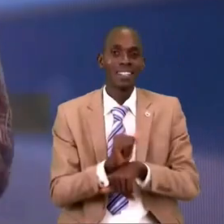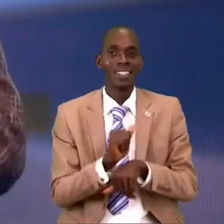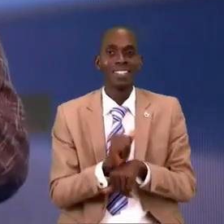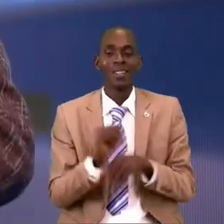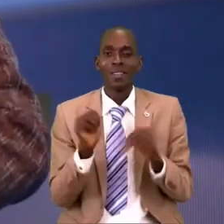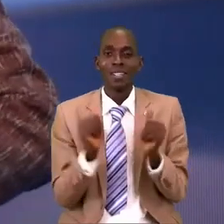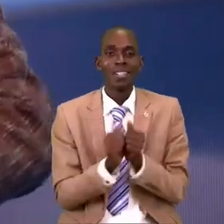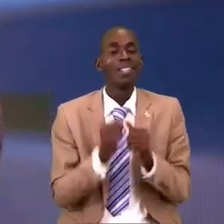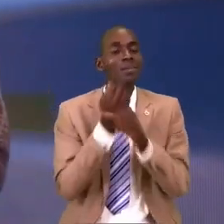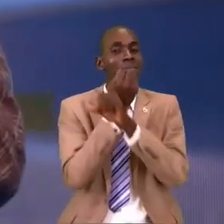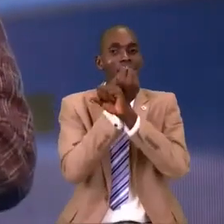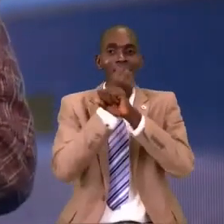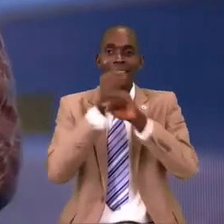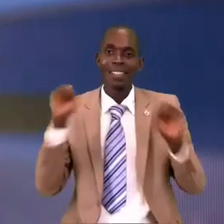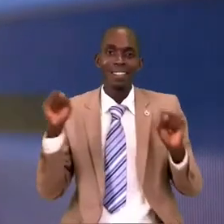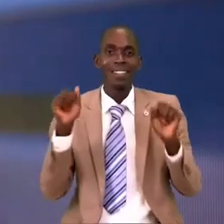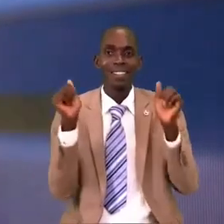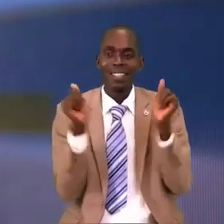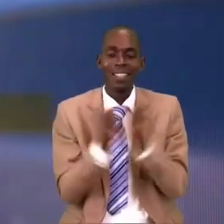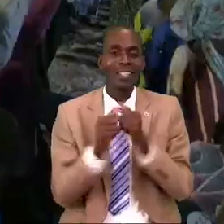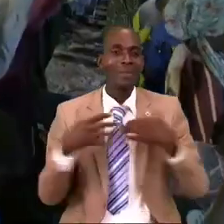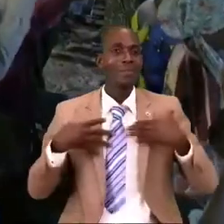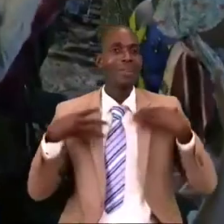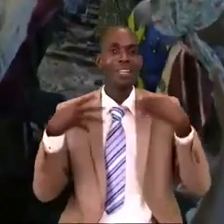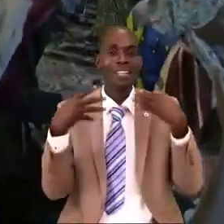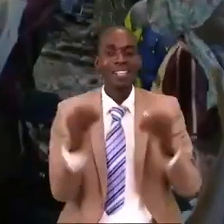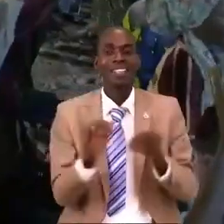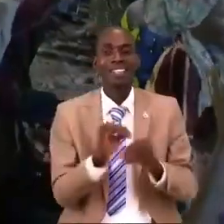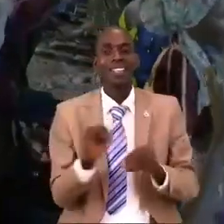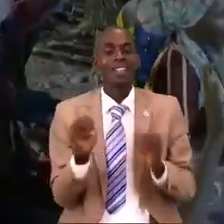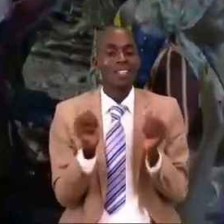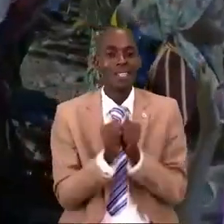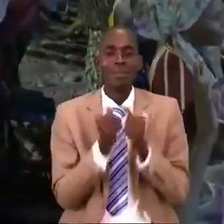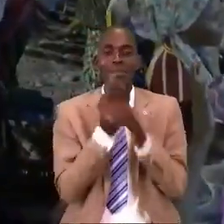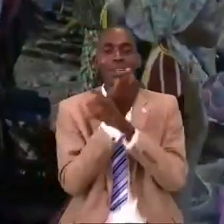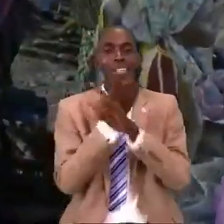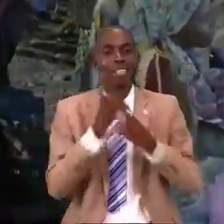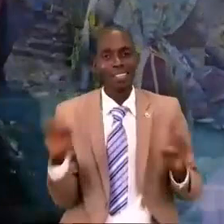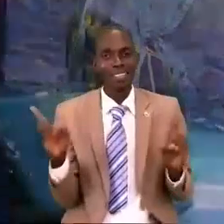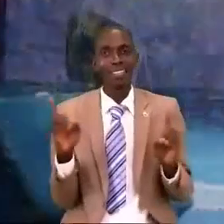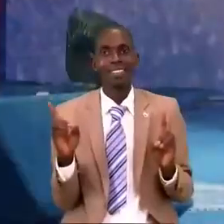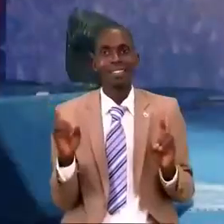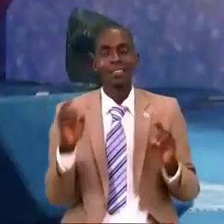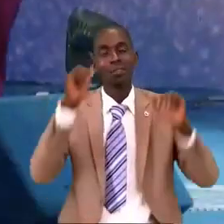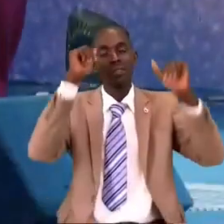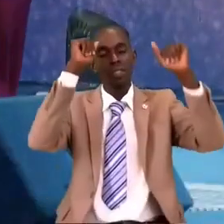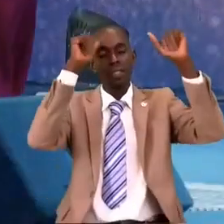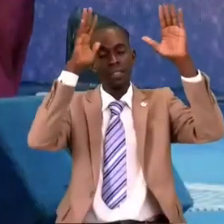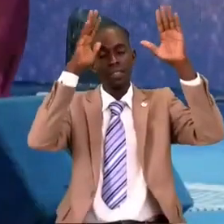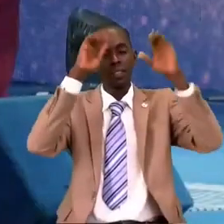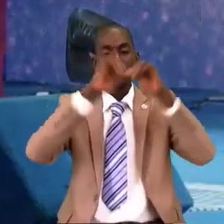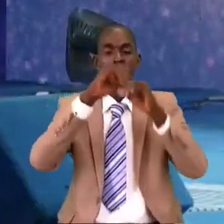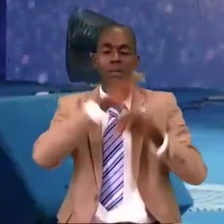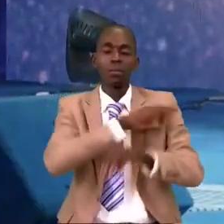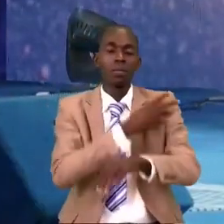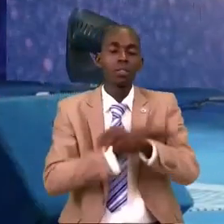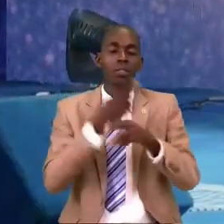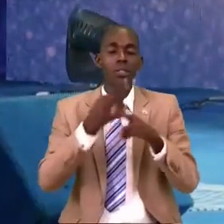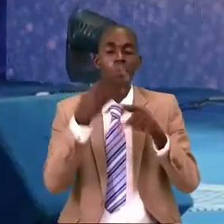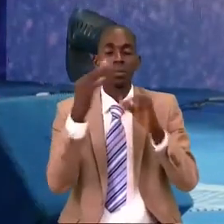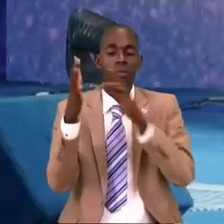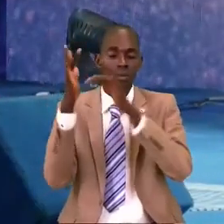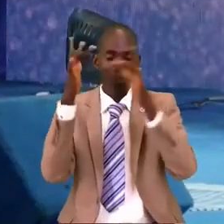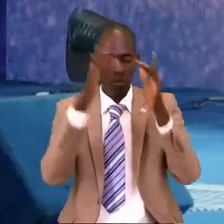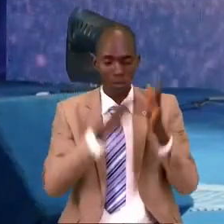in the mighty name of Jesus, we thank you tonight and bless your name. And Lord, we pray